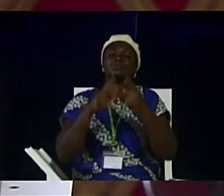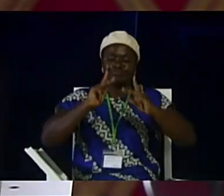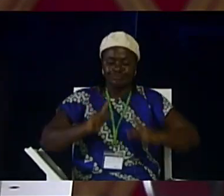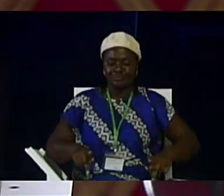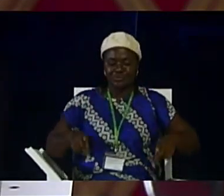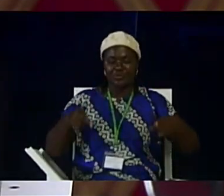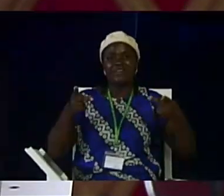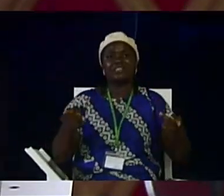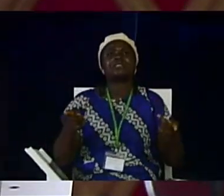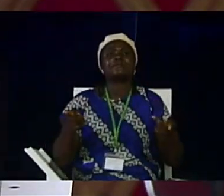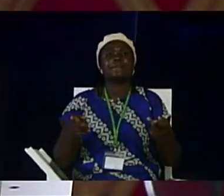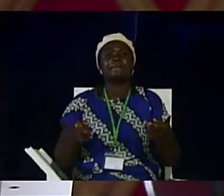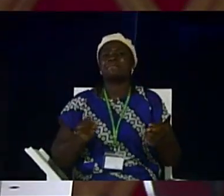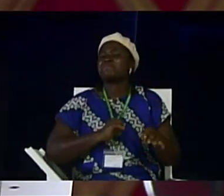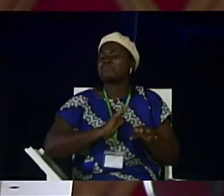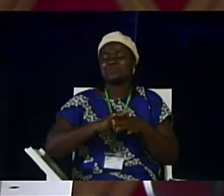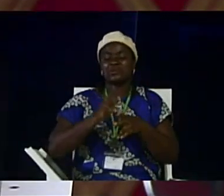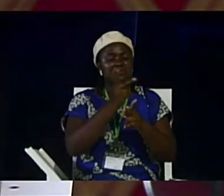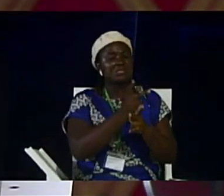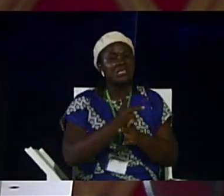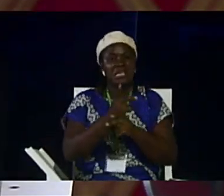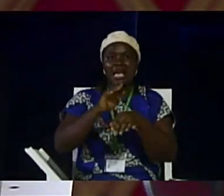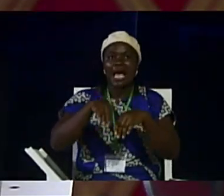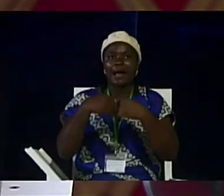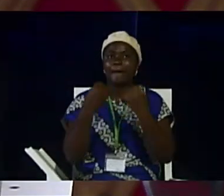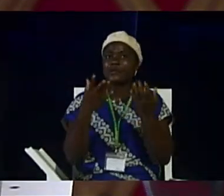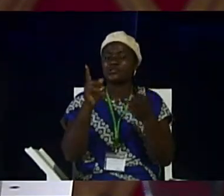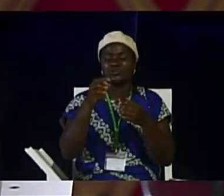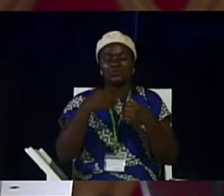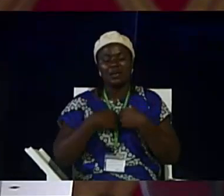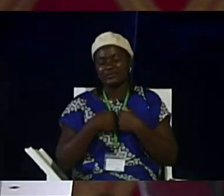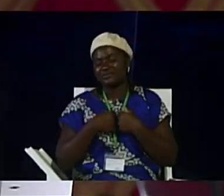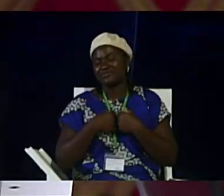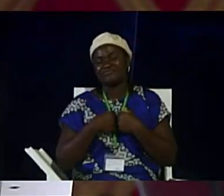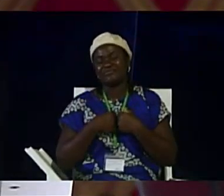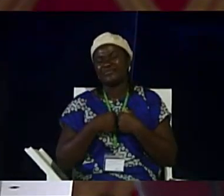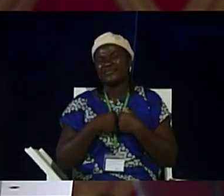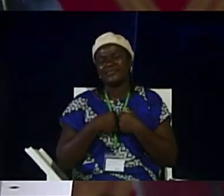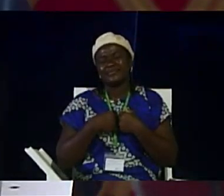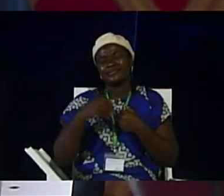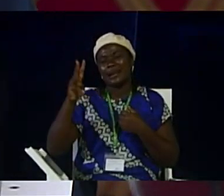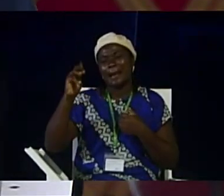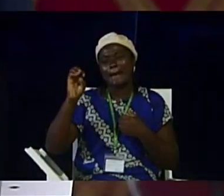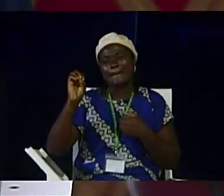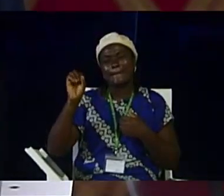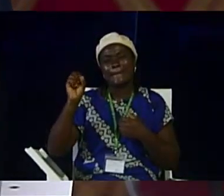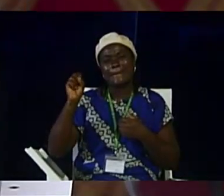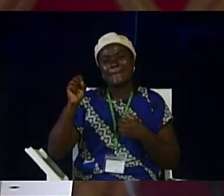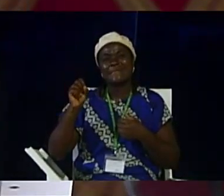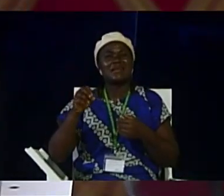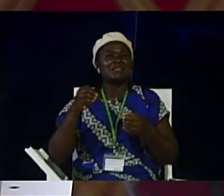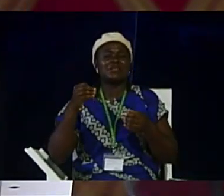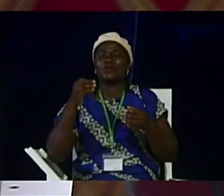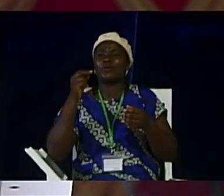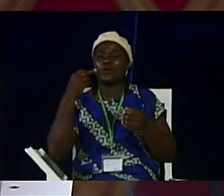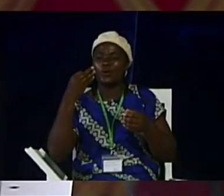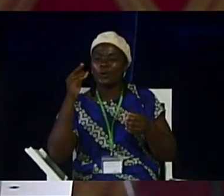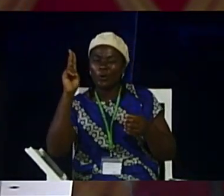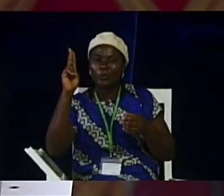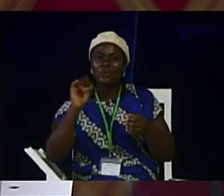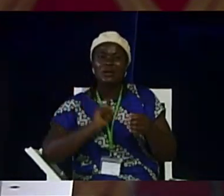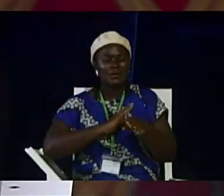provide. I don't care how much you've messed up, how many failures you have had.